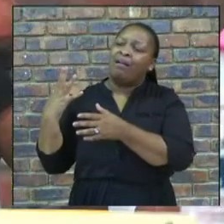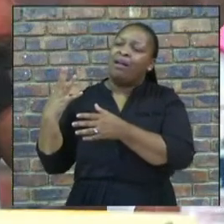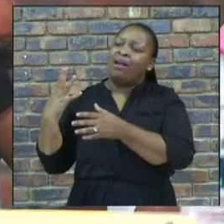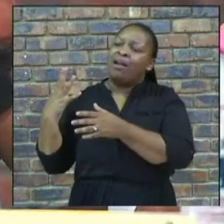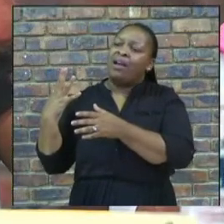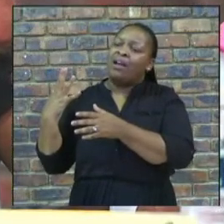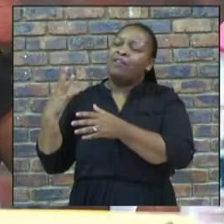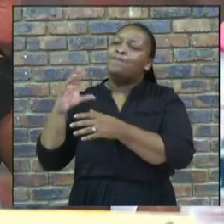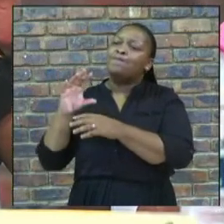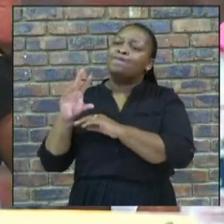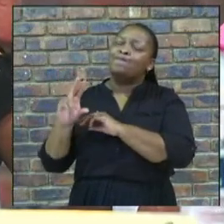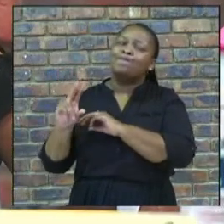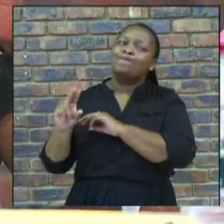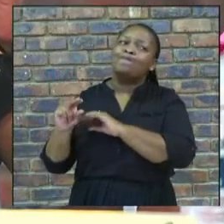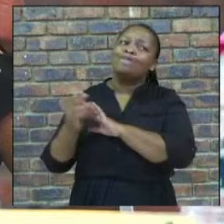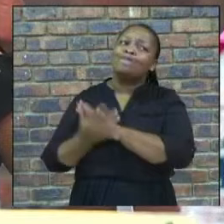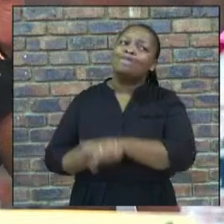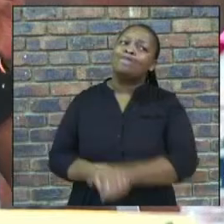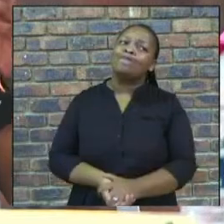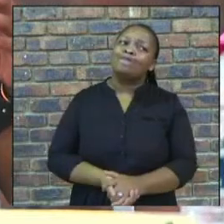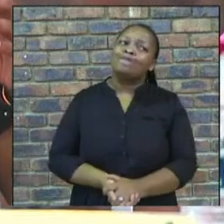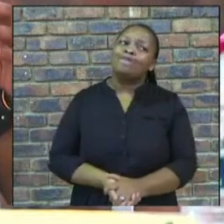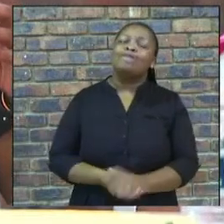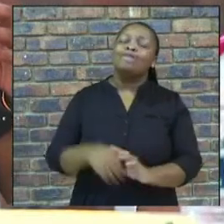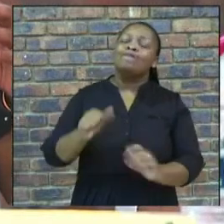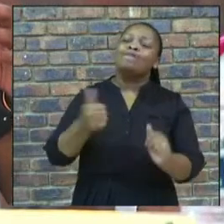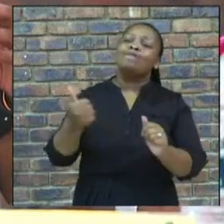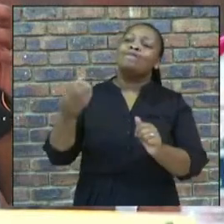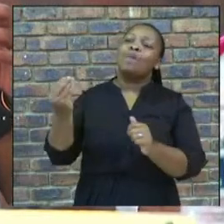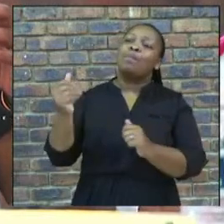It's okay. So let's take number 6.